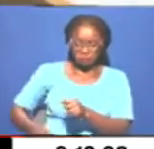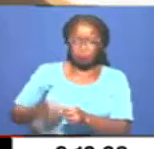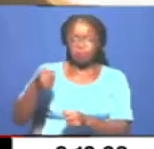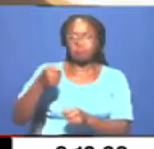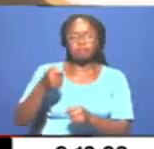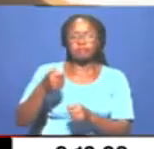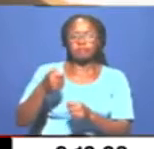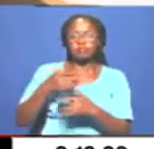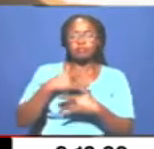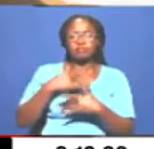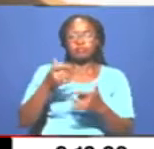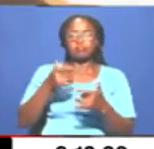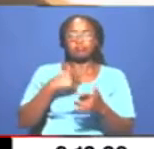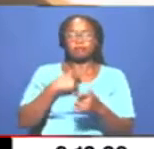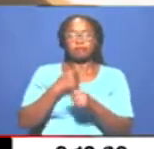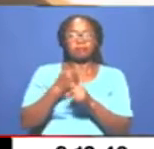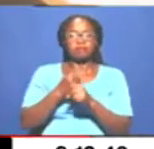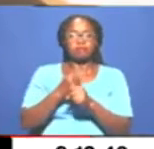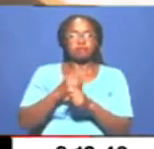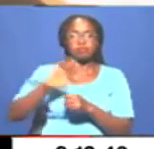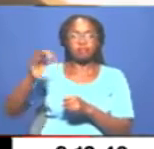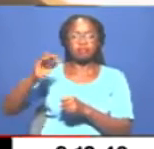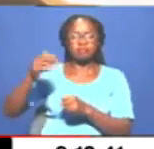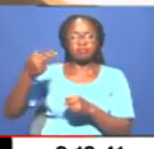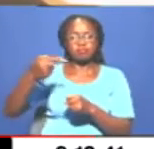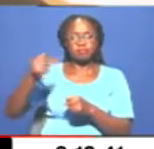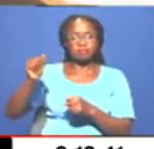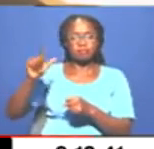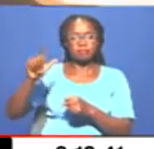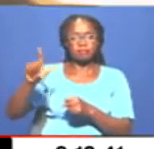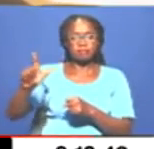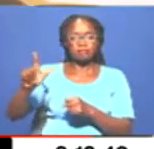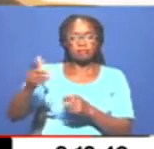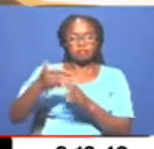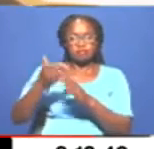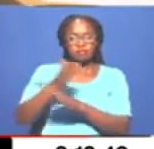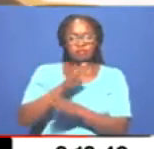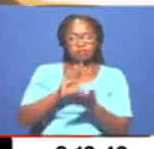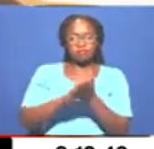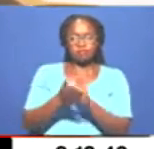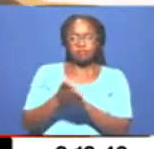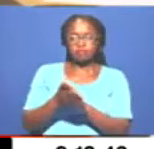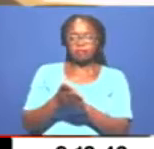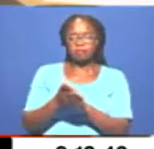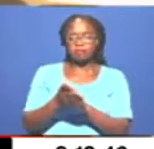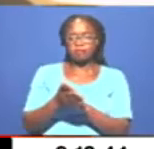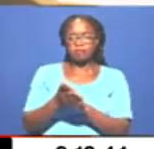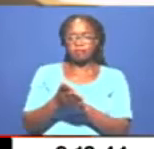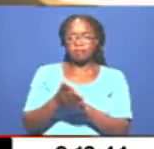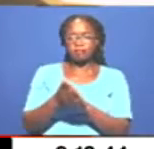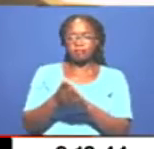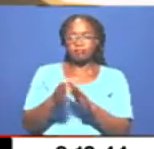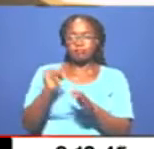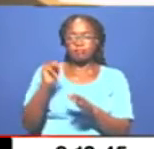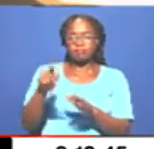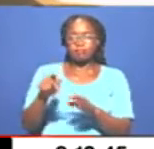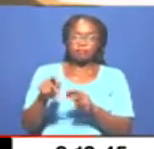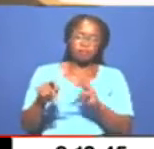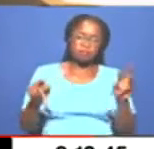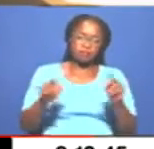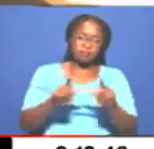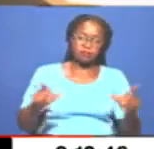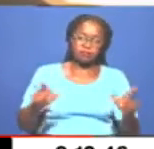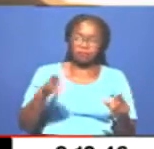Hall before, as a councillor, before I became a member of parliament for Westlands. I know what it